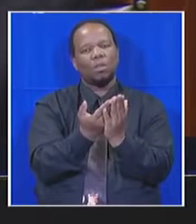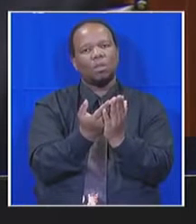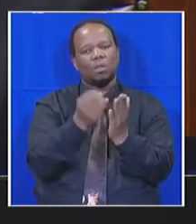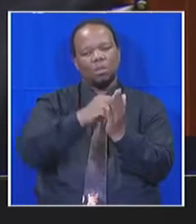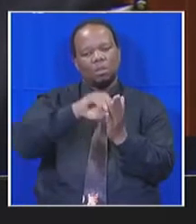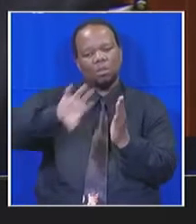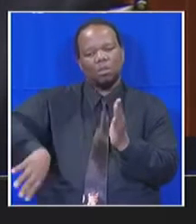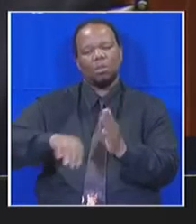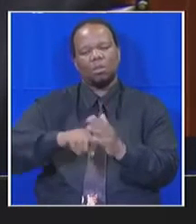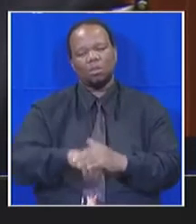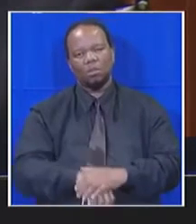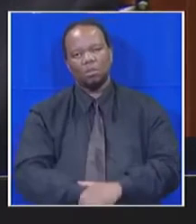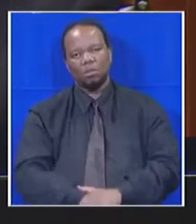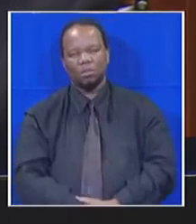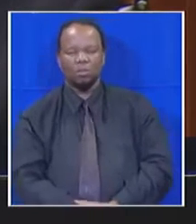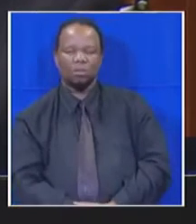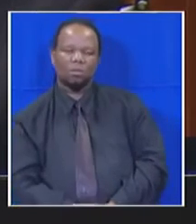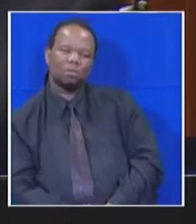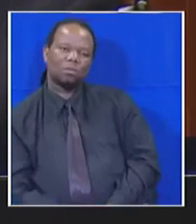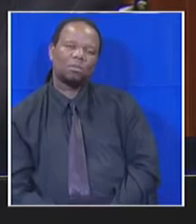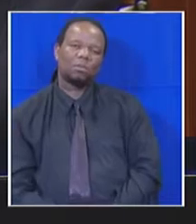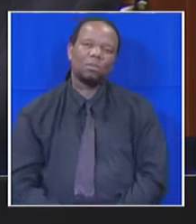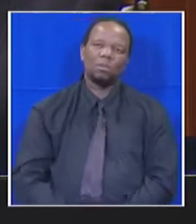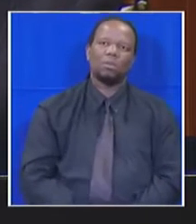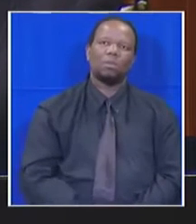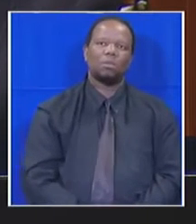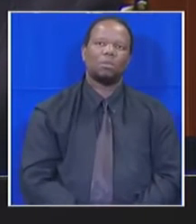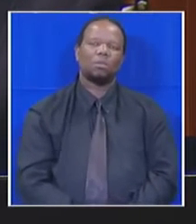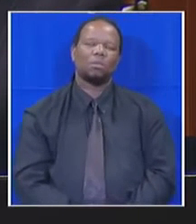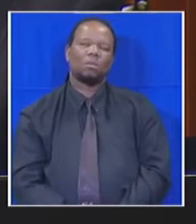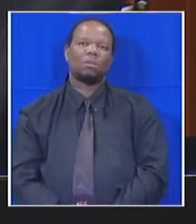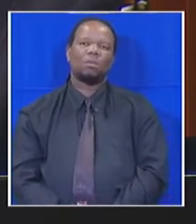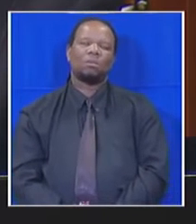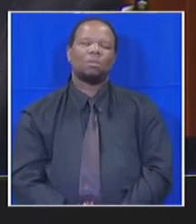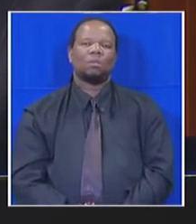will become a motion, a notice of a motion.